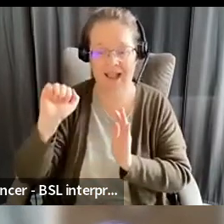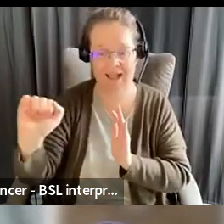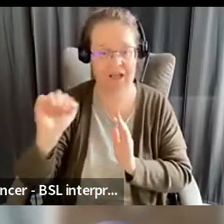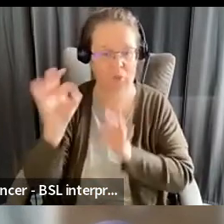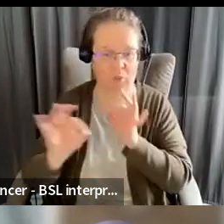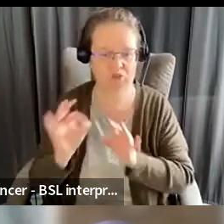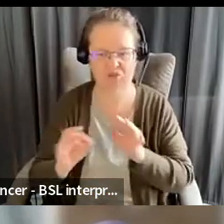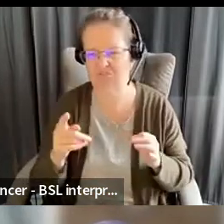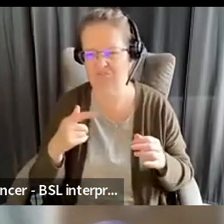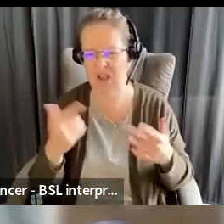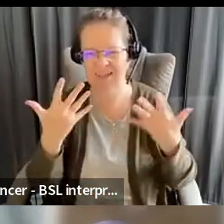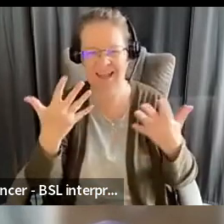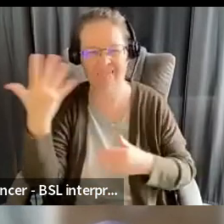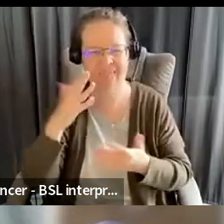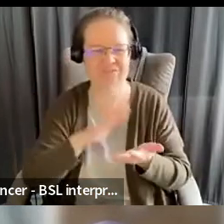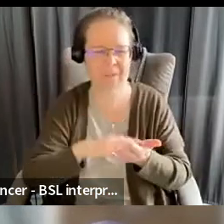10 or 15 minutes or so.